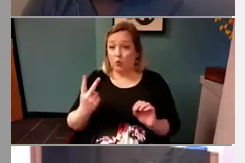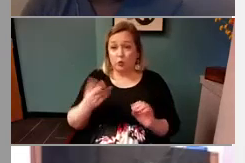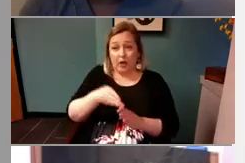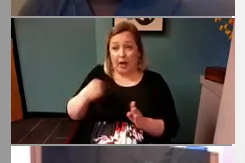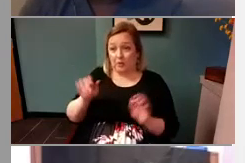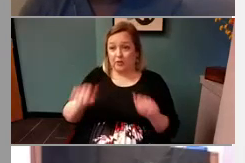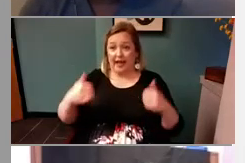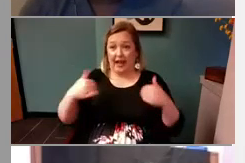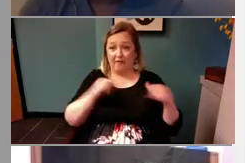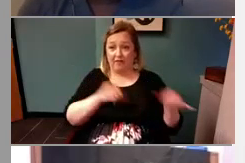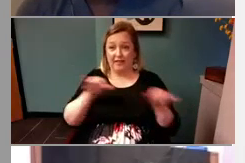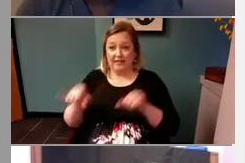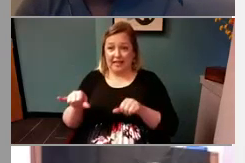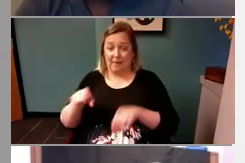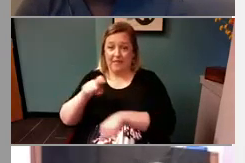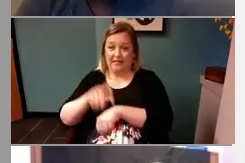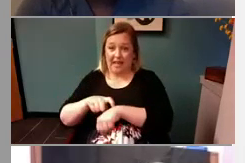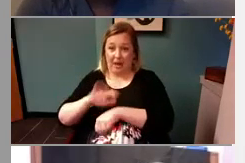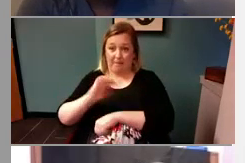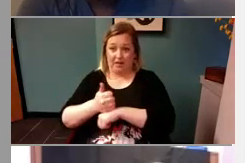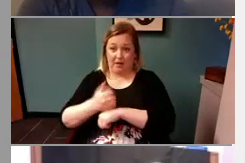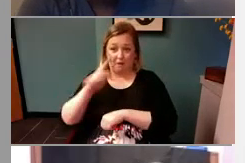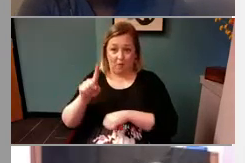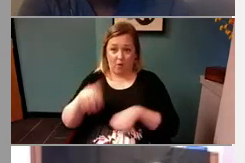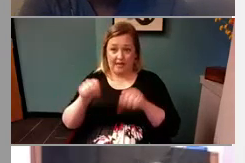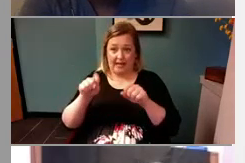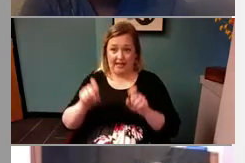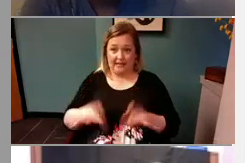Does everyone remember what we covered last time?